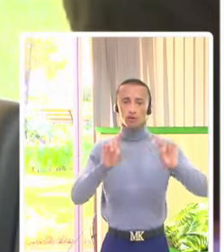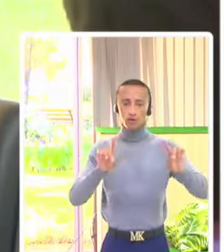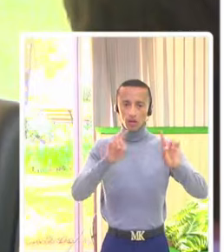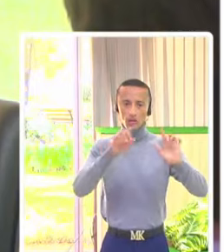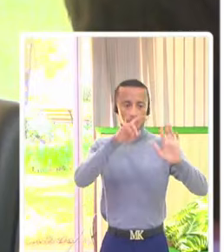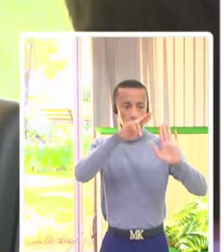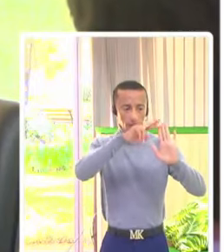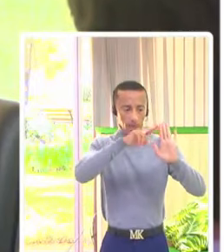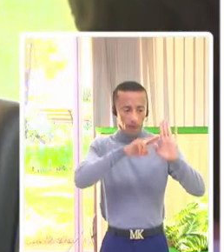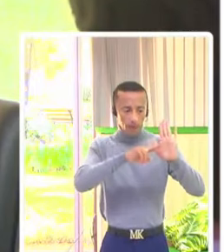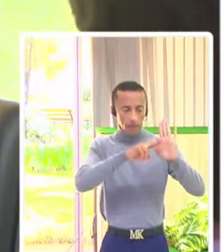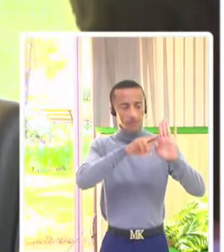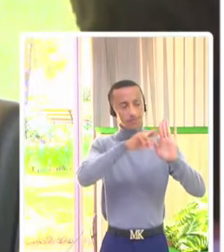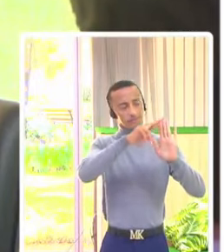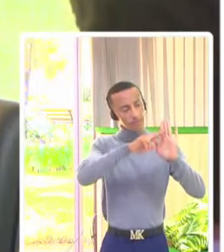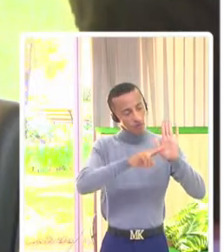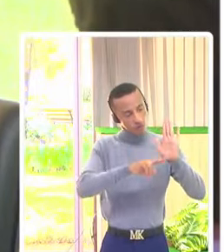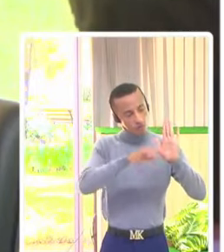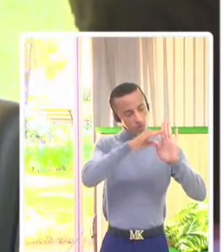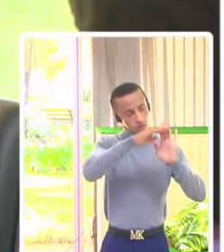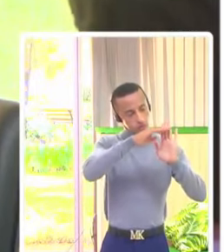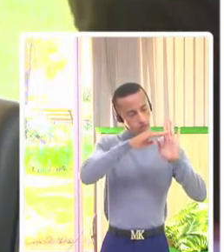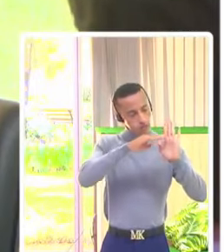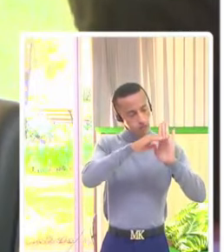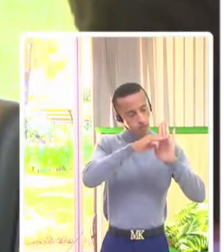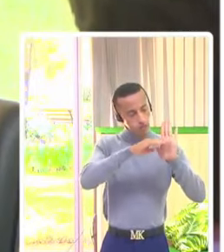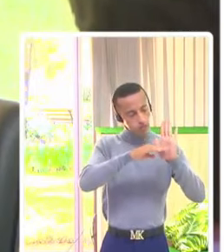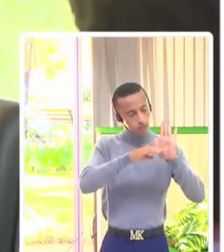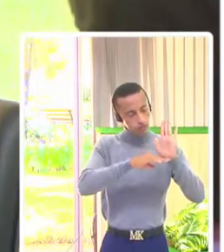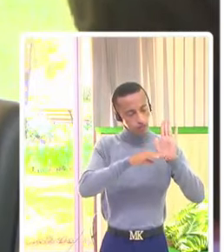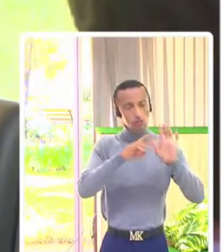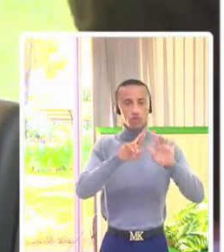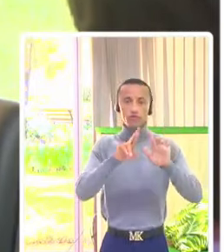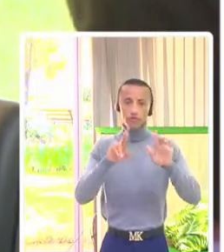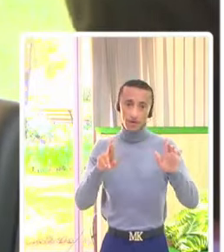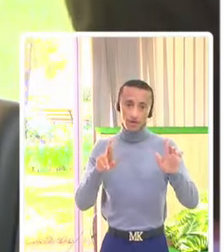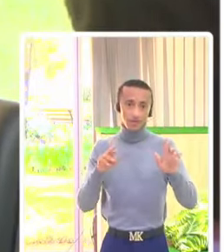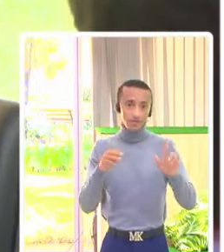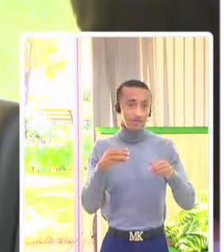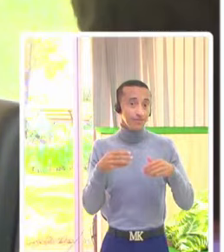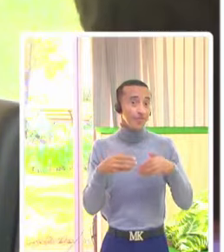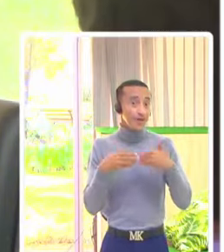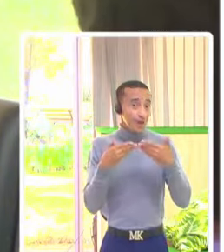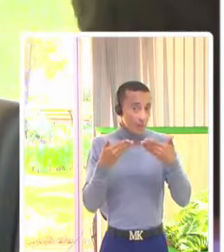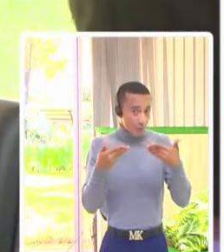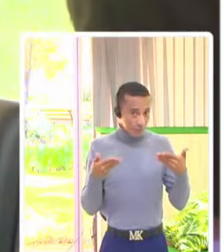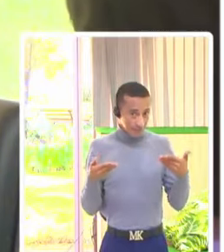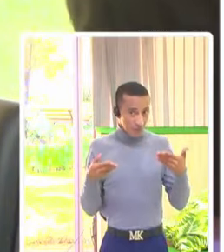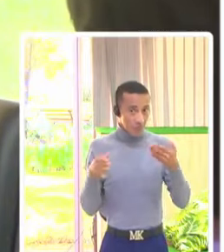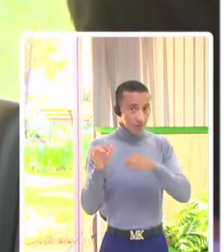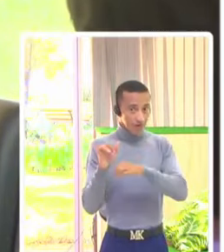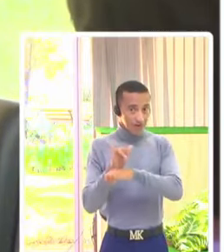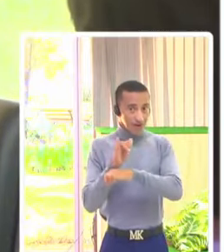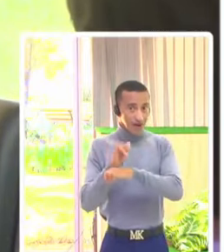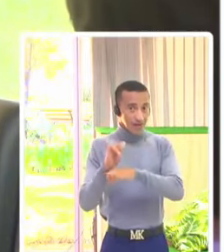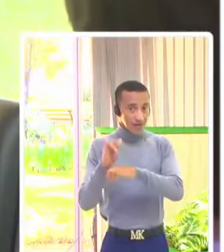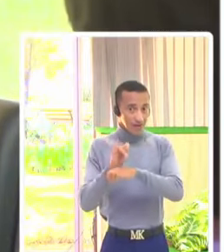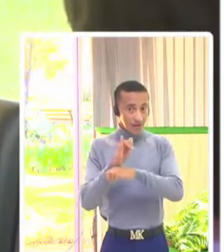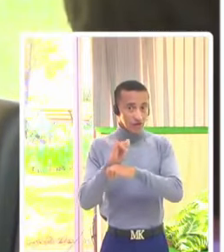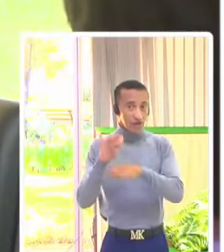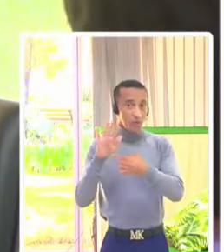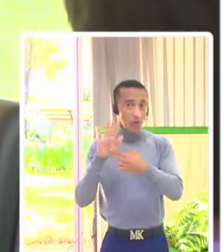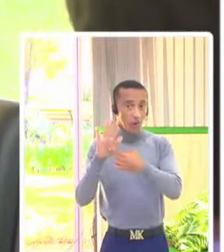But in a very difficult environment to pursue any policy objectives, I find these have been the hallmarks